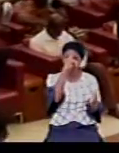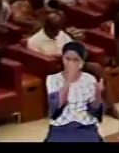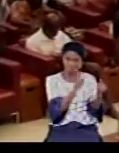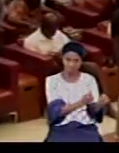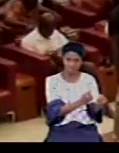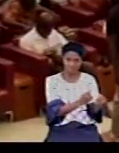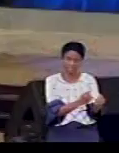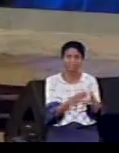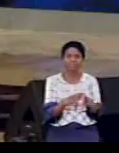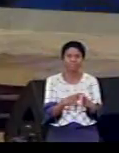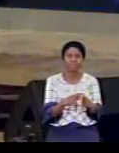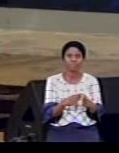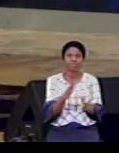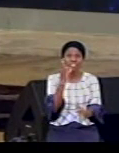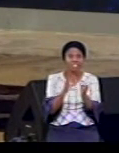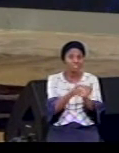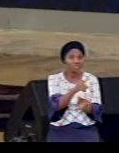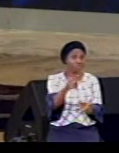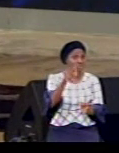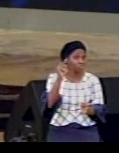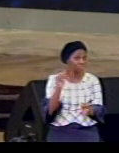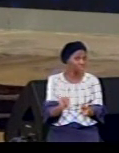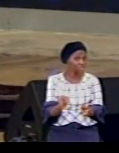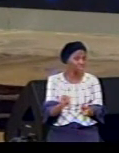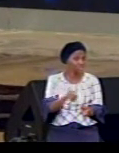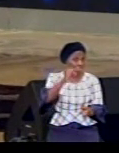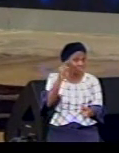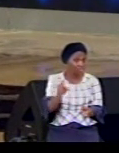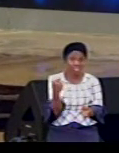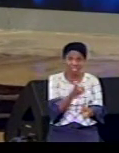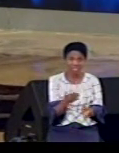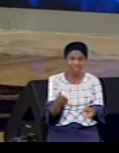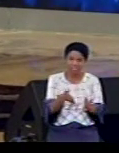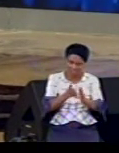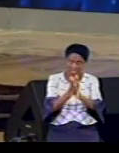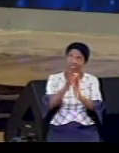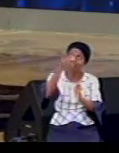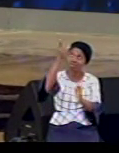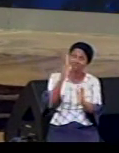faith. If you need anything, ask the Lord.